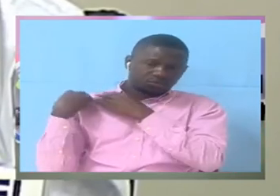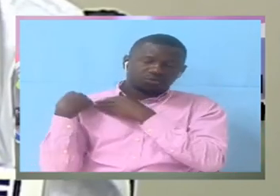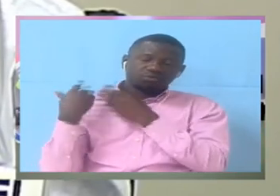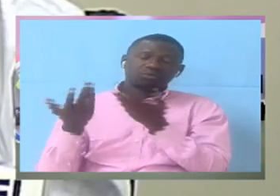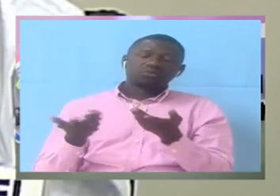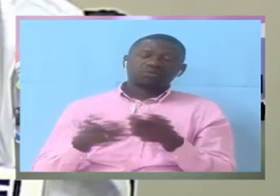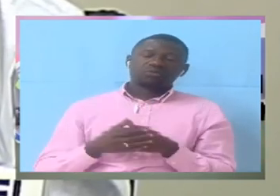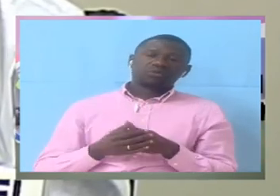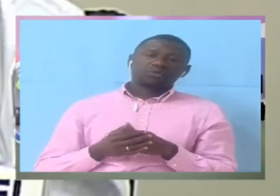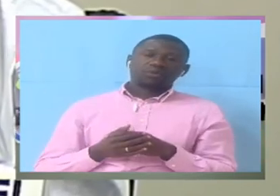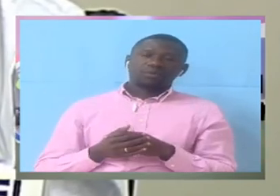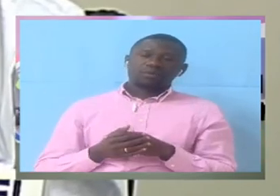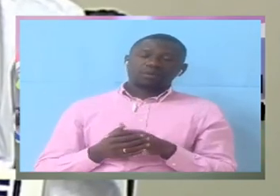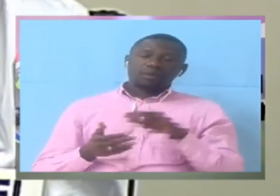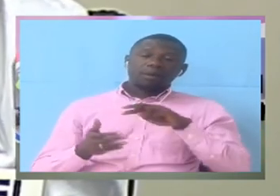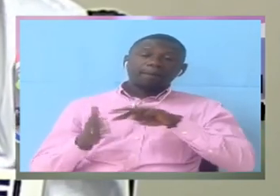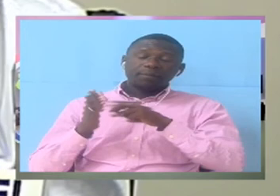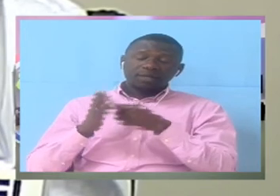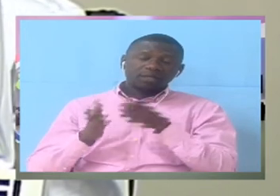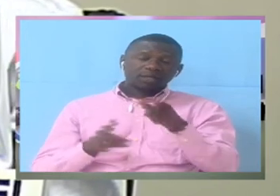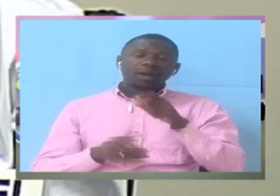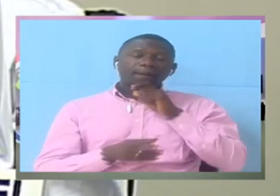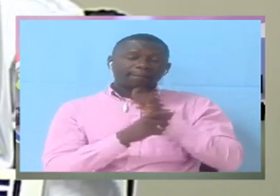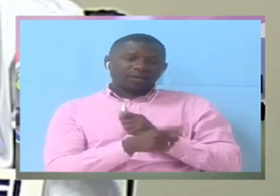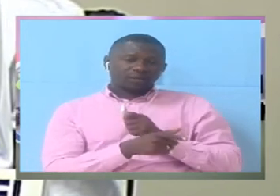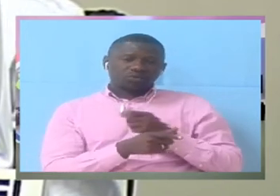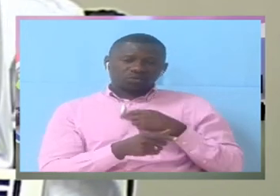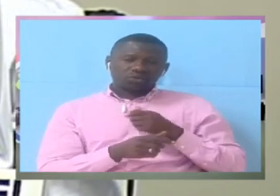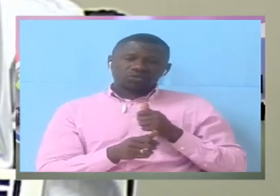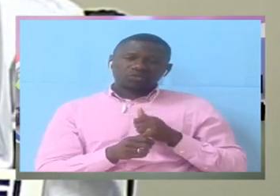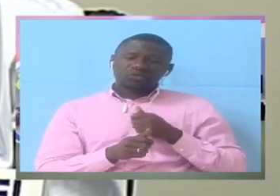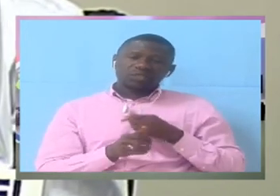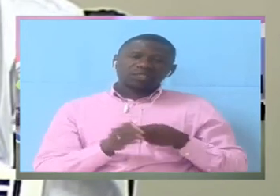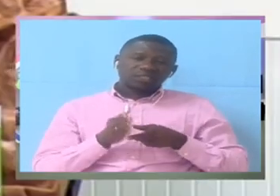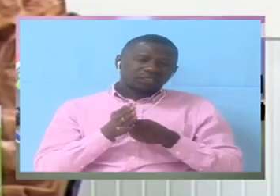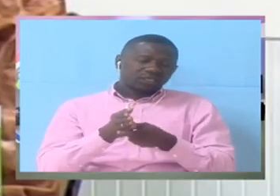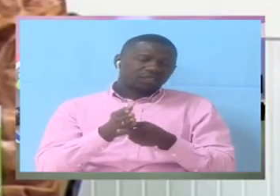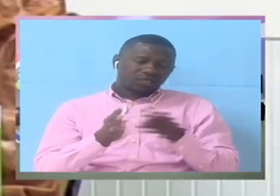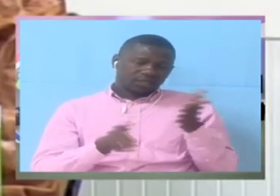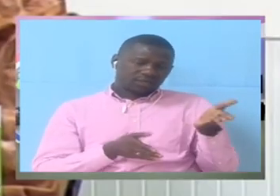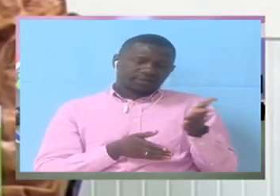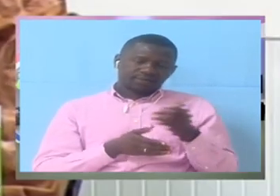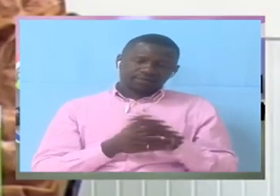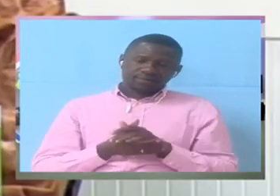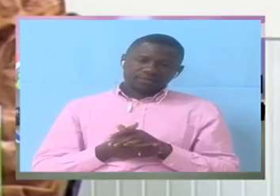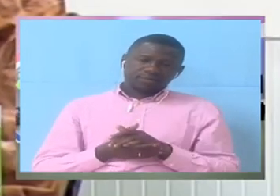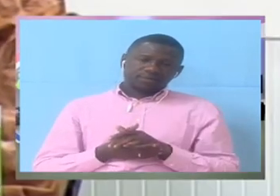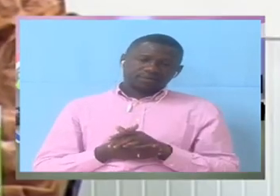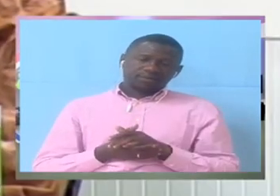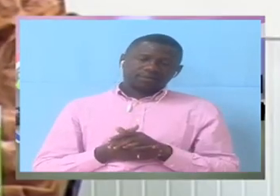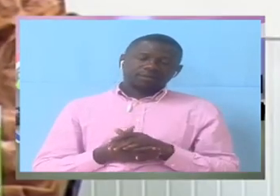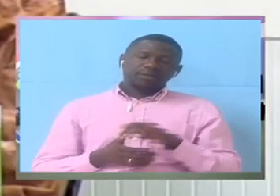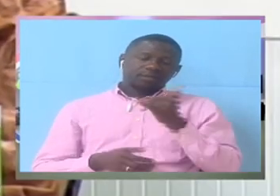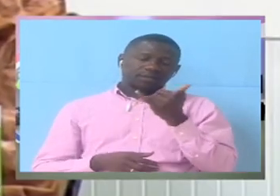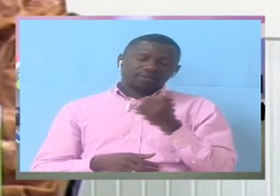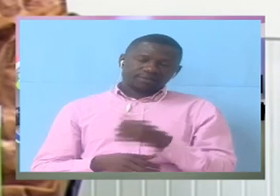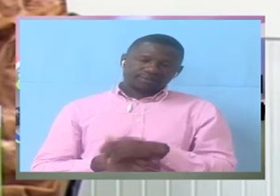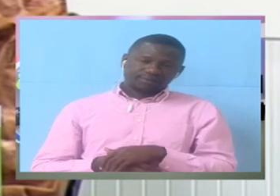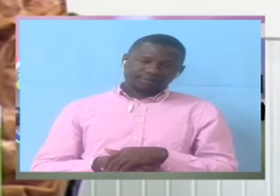Suwandi atleka al karandi kaltaka kal dundi fengkolkon. Atelam. Yes.